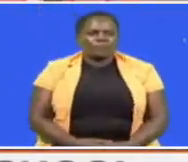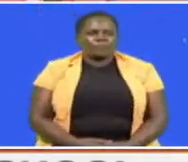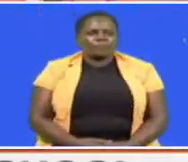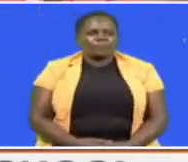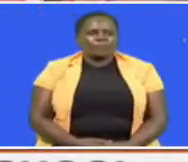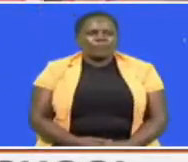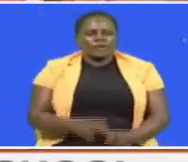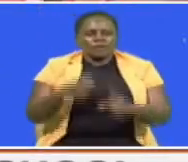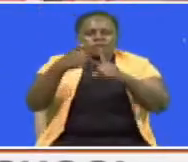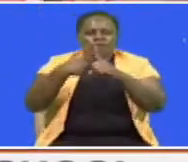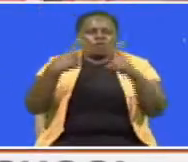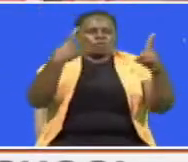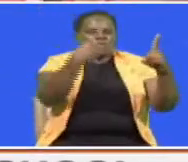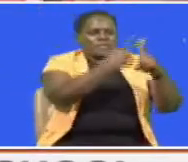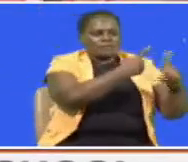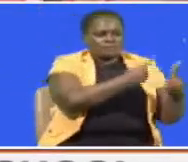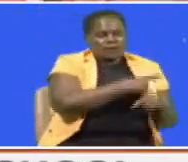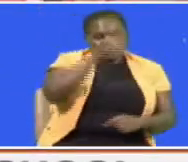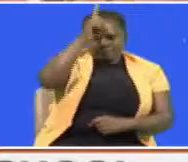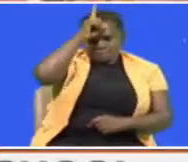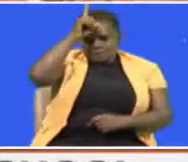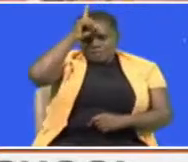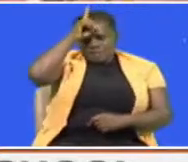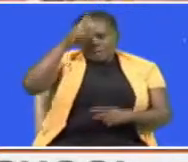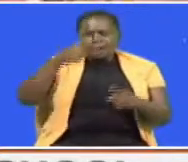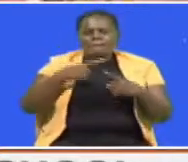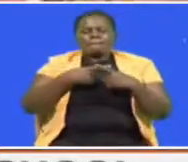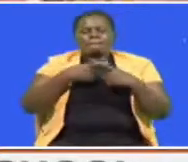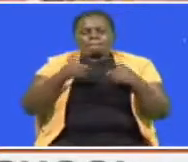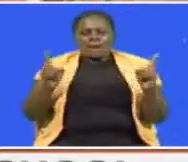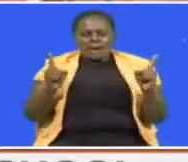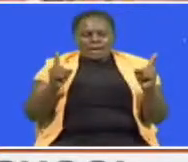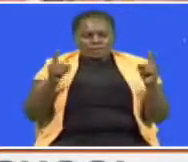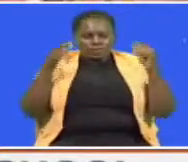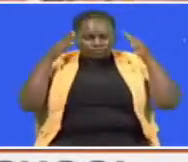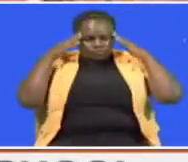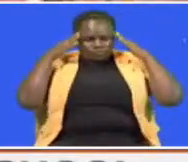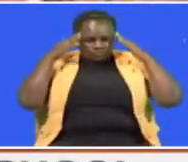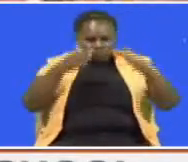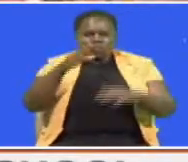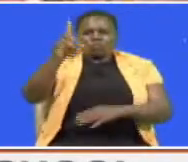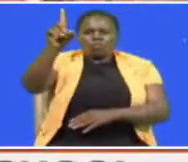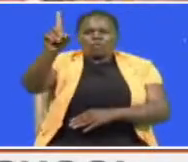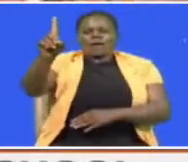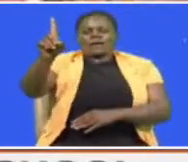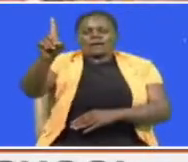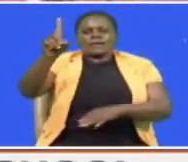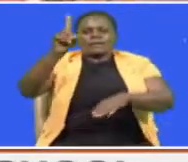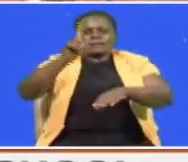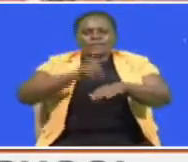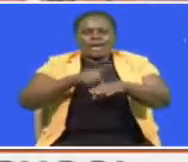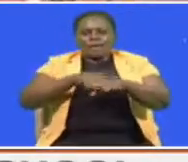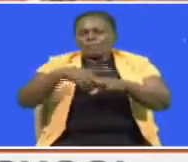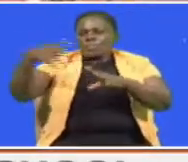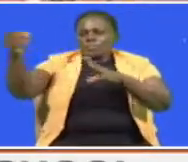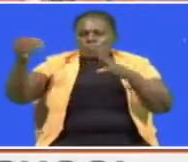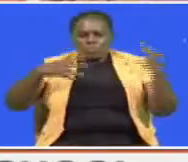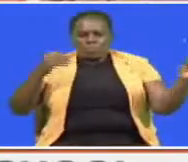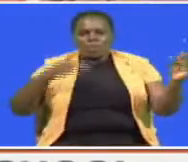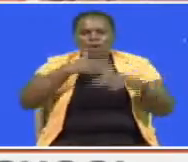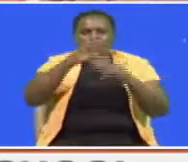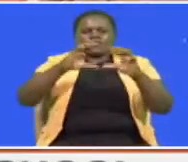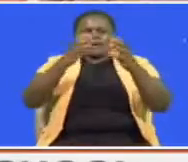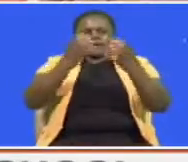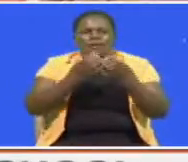We come from different villages, but we are here. We are one. Even when we leave here after